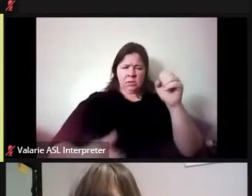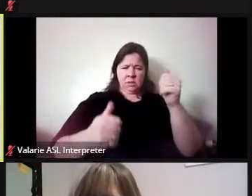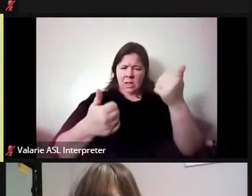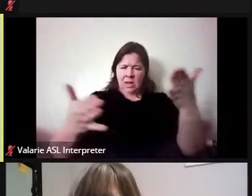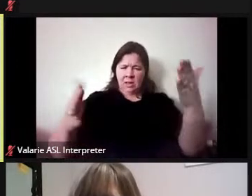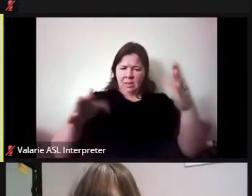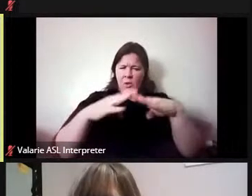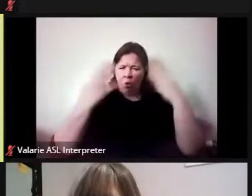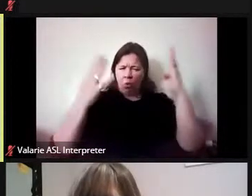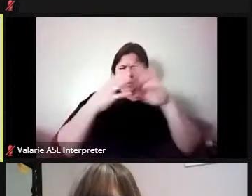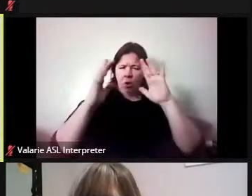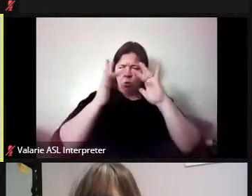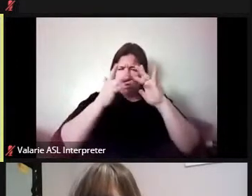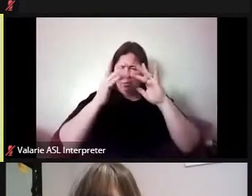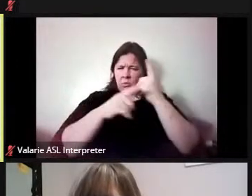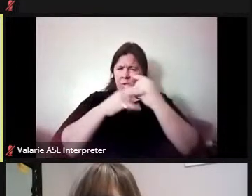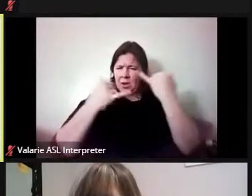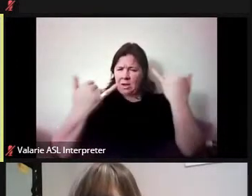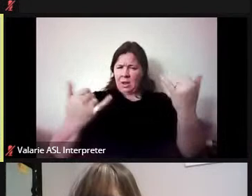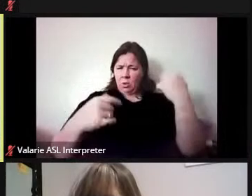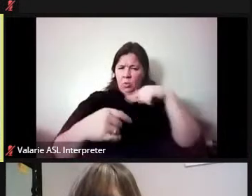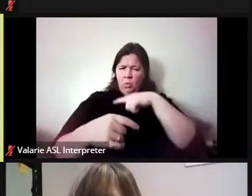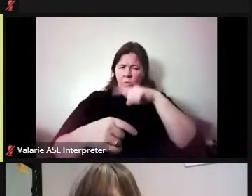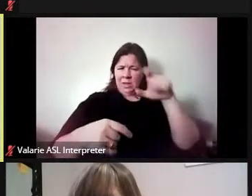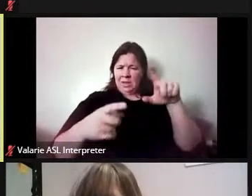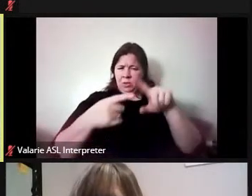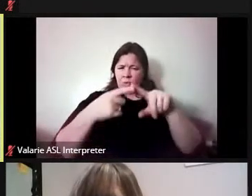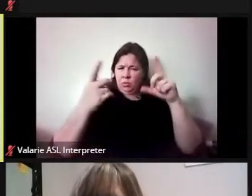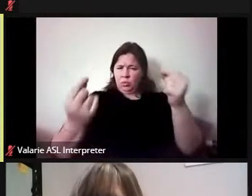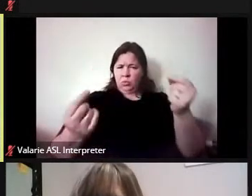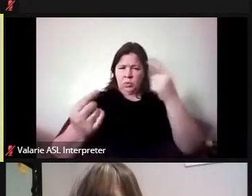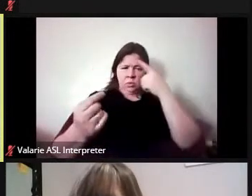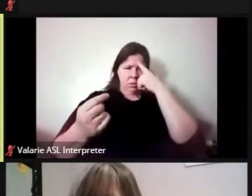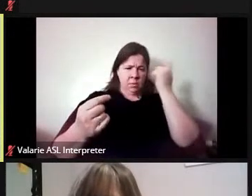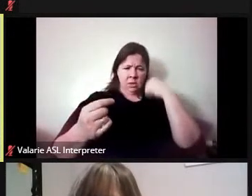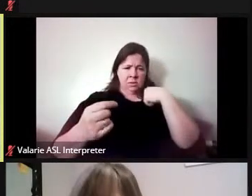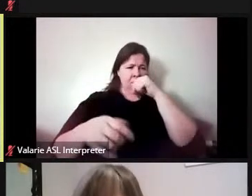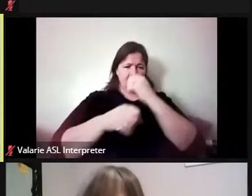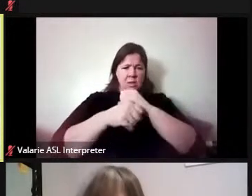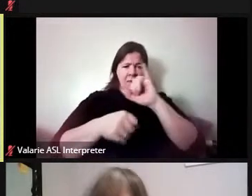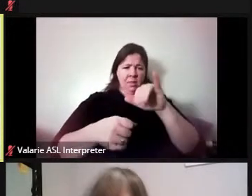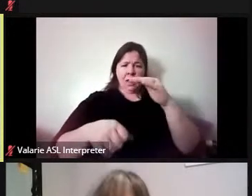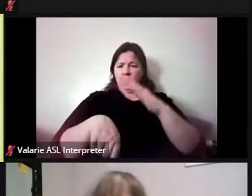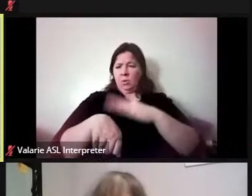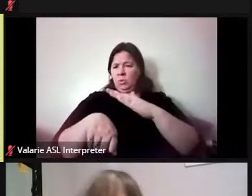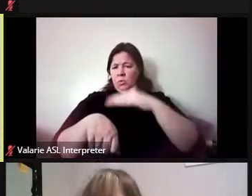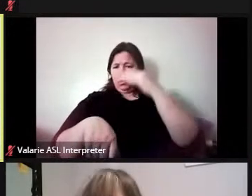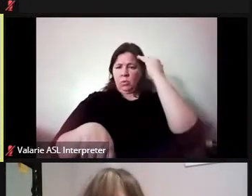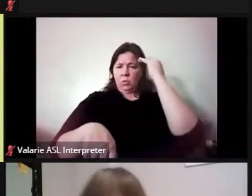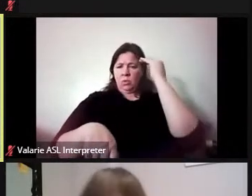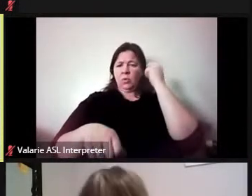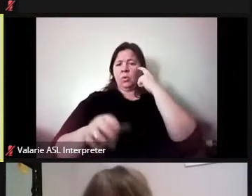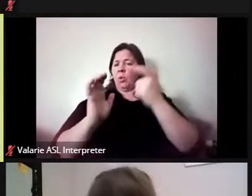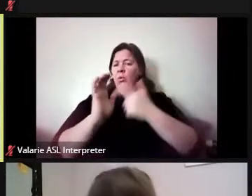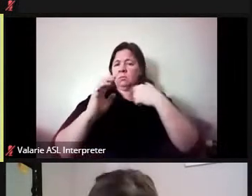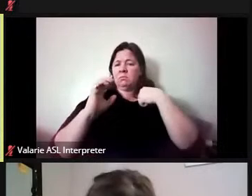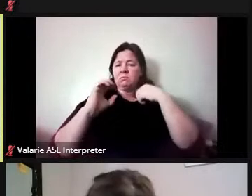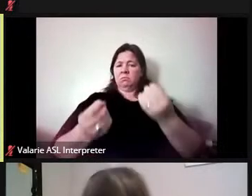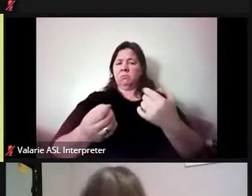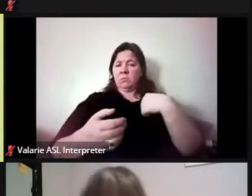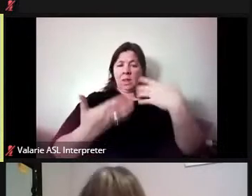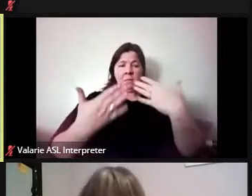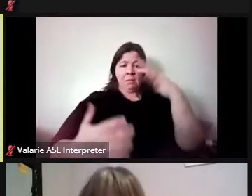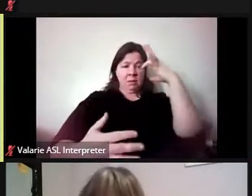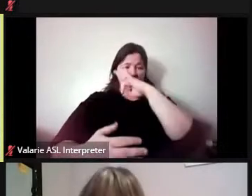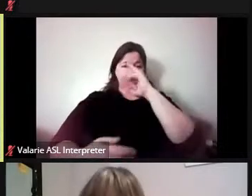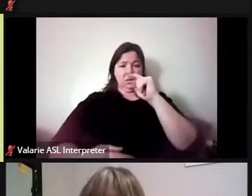open on the website that we need to do? Because I didn't get that notification, I might have missed it. Is there something we need to